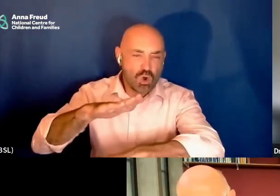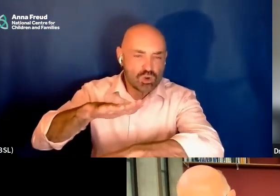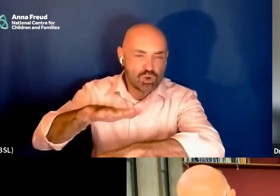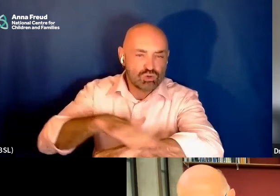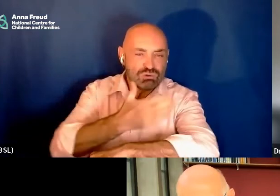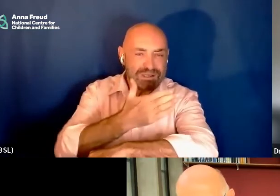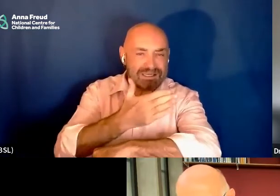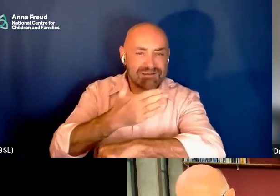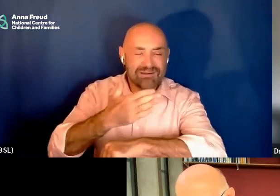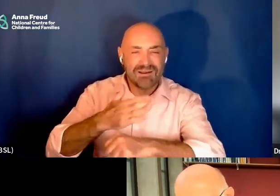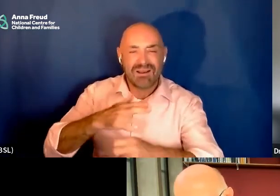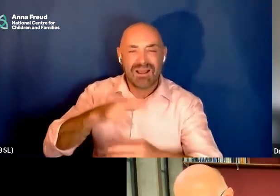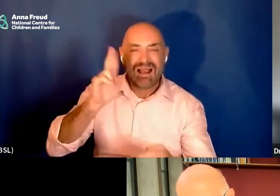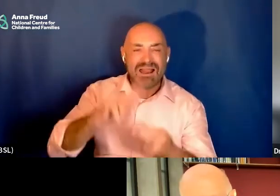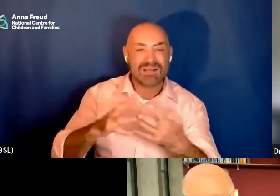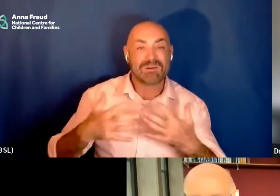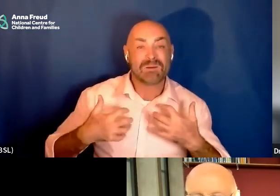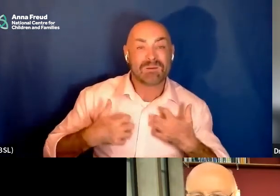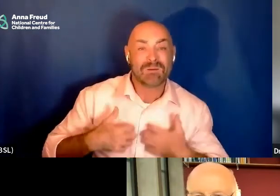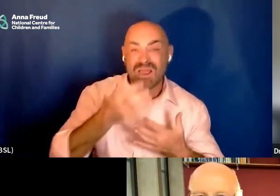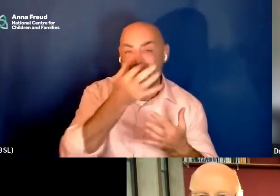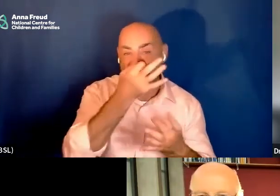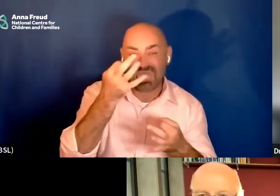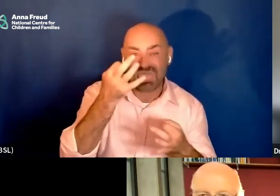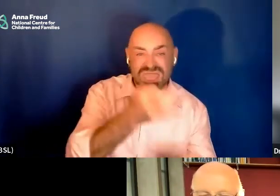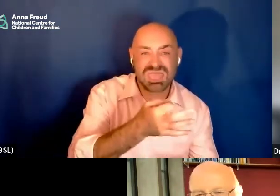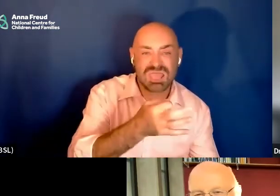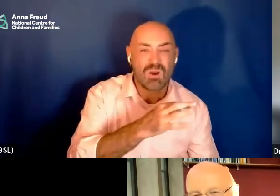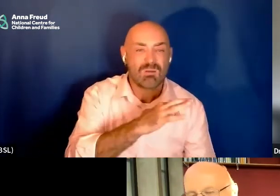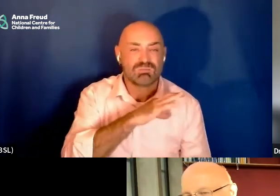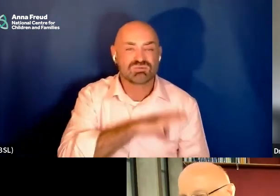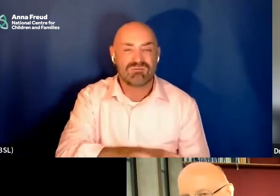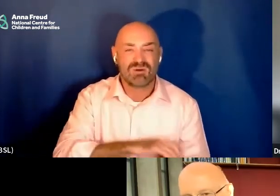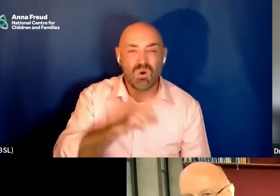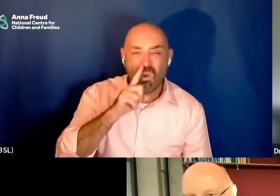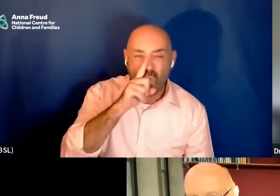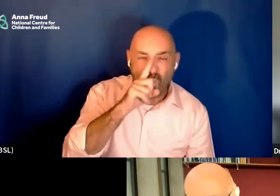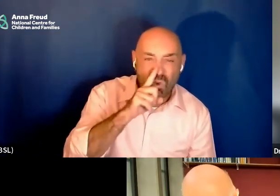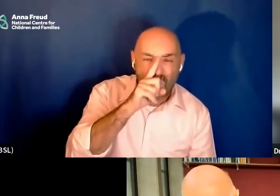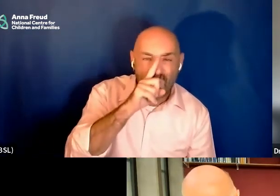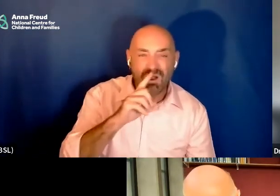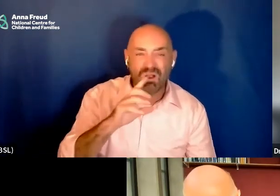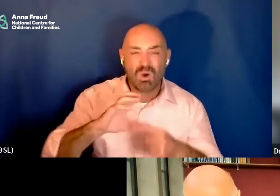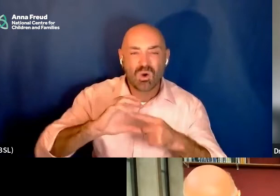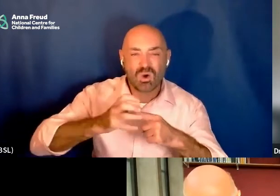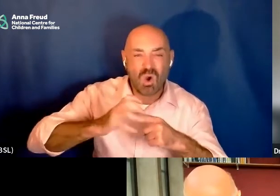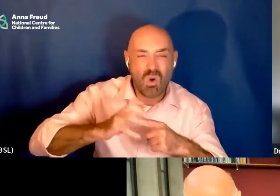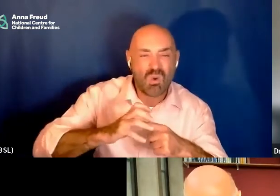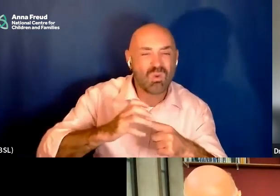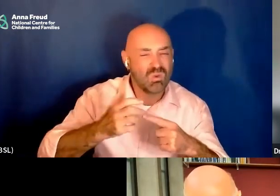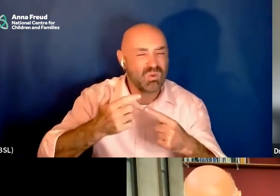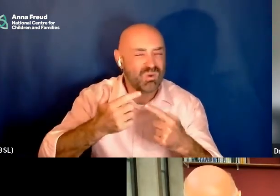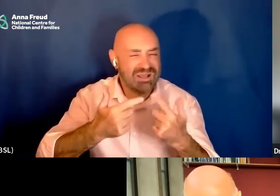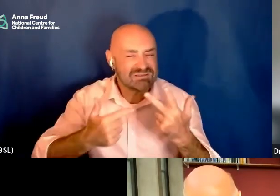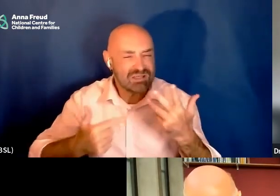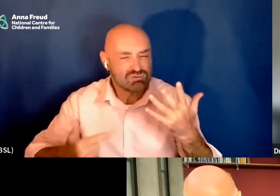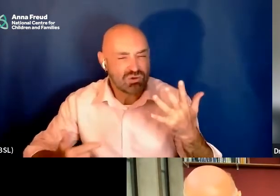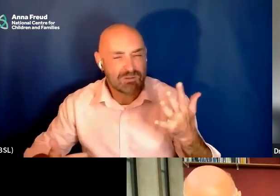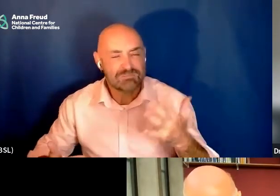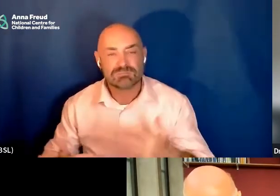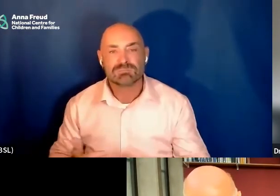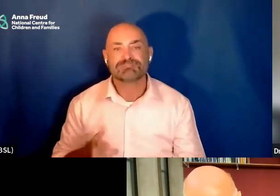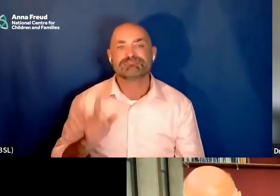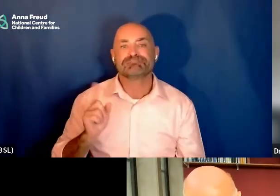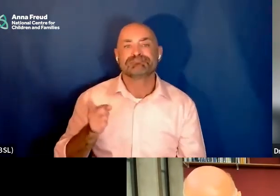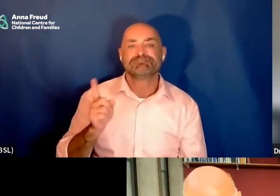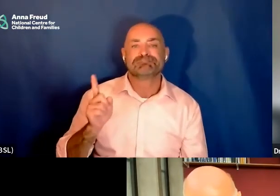motivated by profits from oil, coal, and so on? I think that's a great